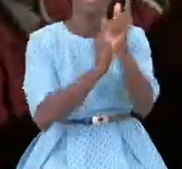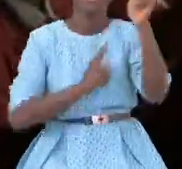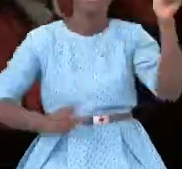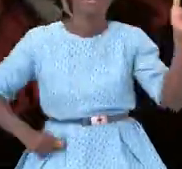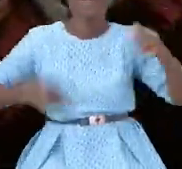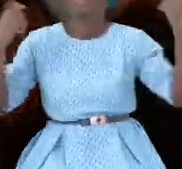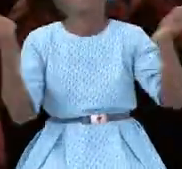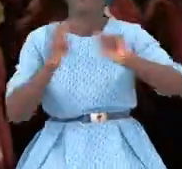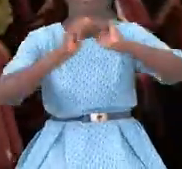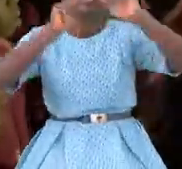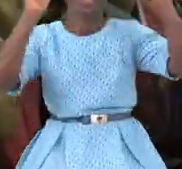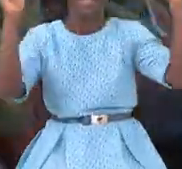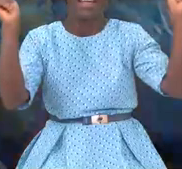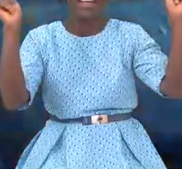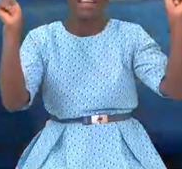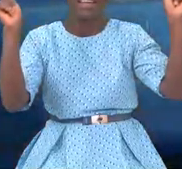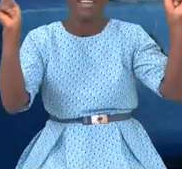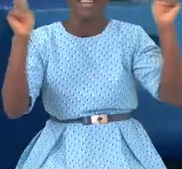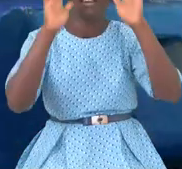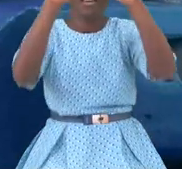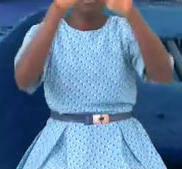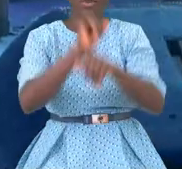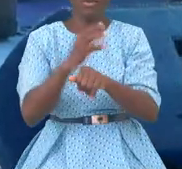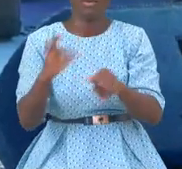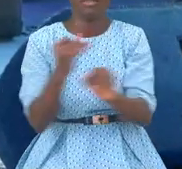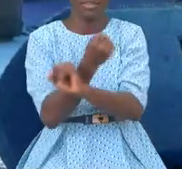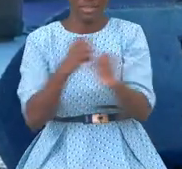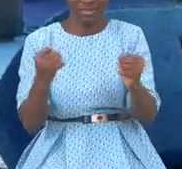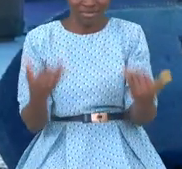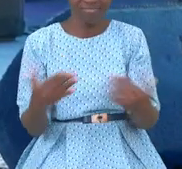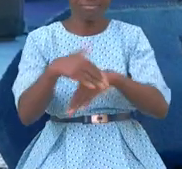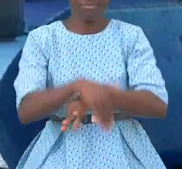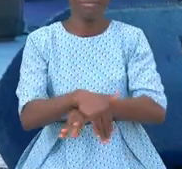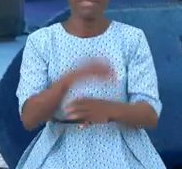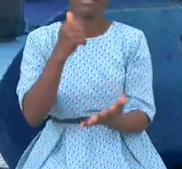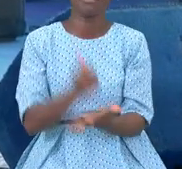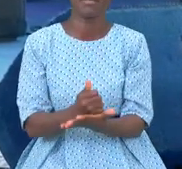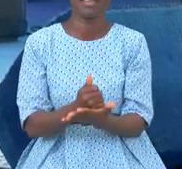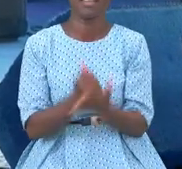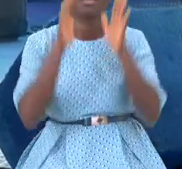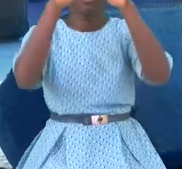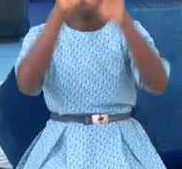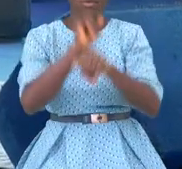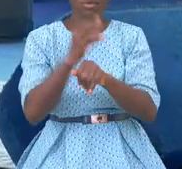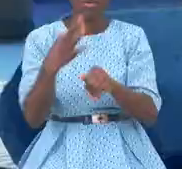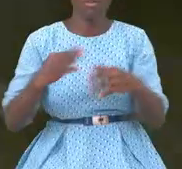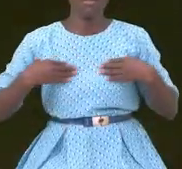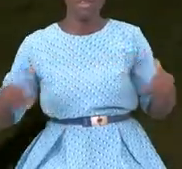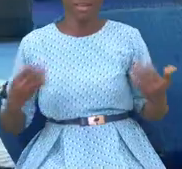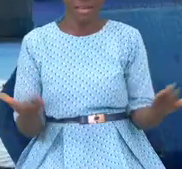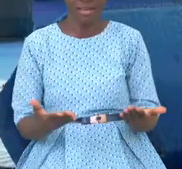Miracle of salvation tonight. Miracle of healing tonight. A miracle of deliverance